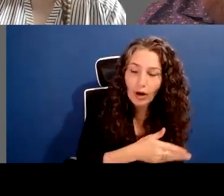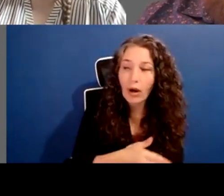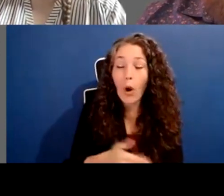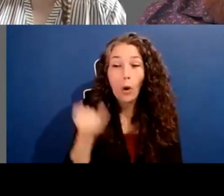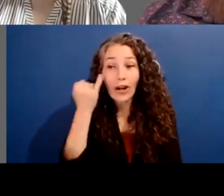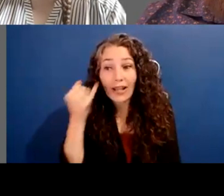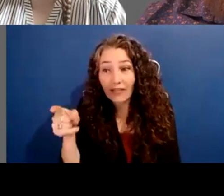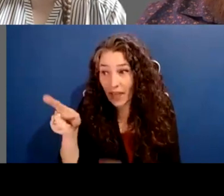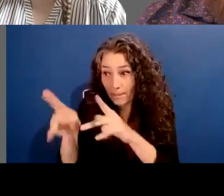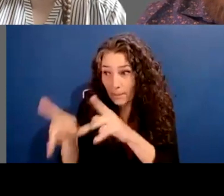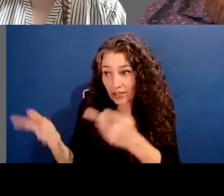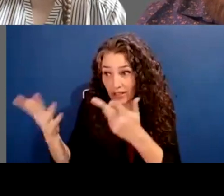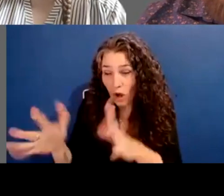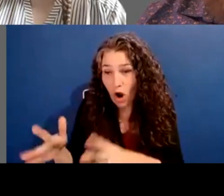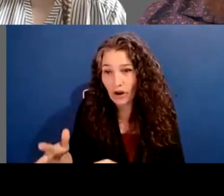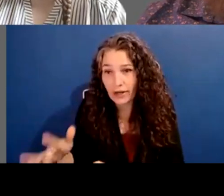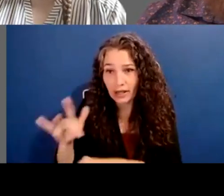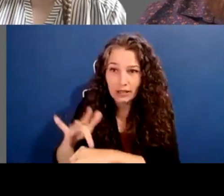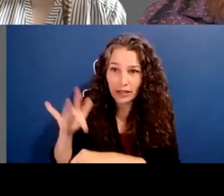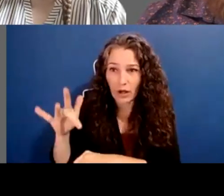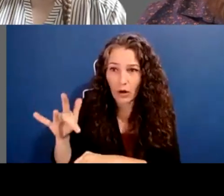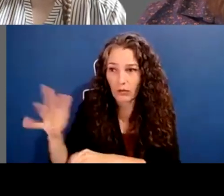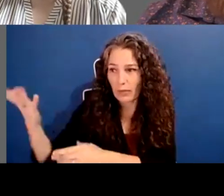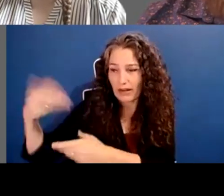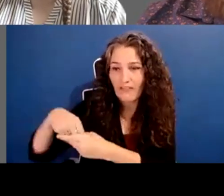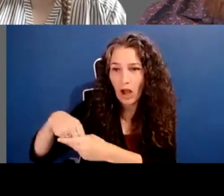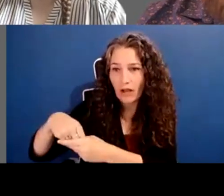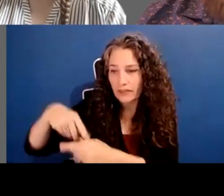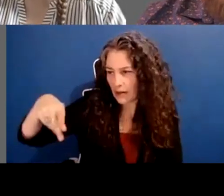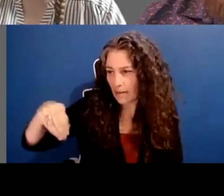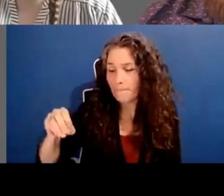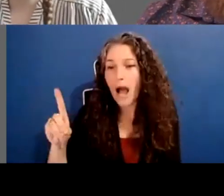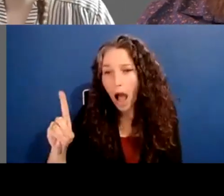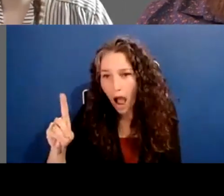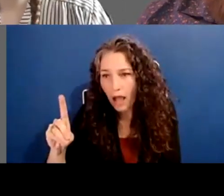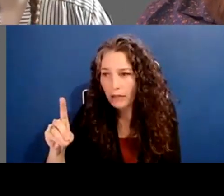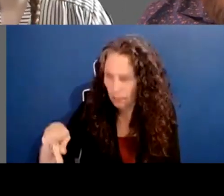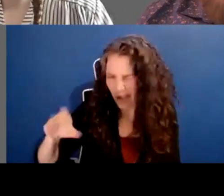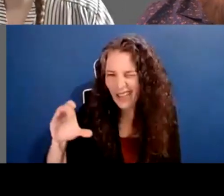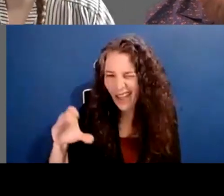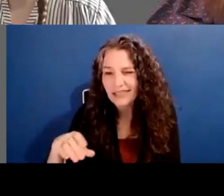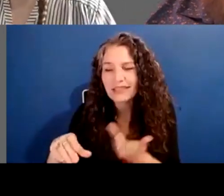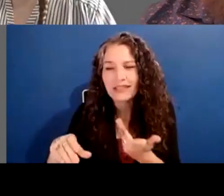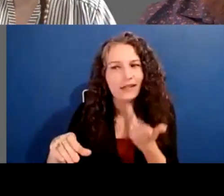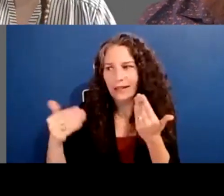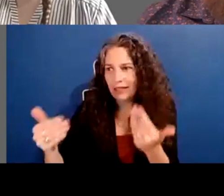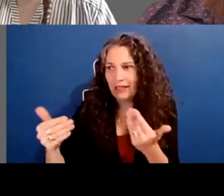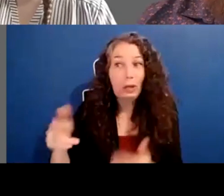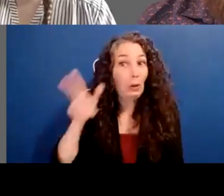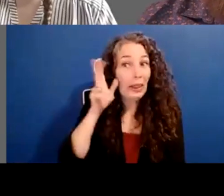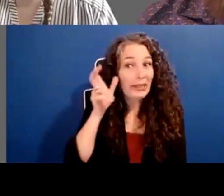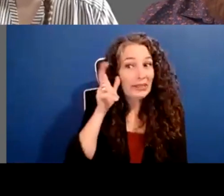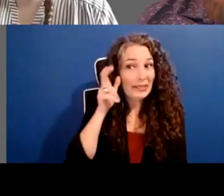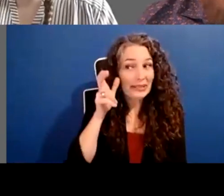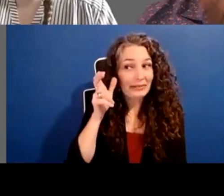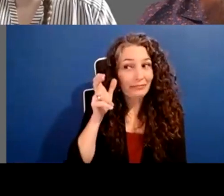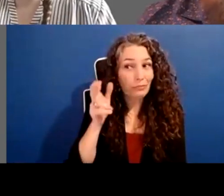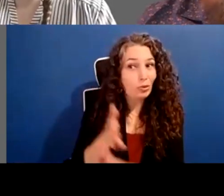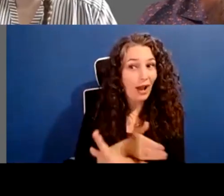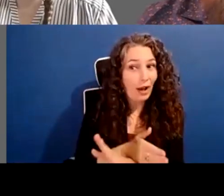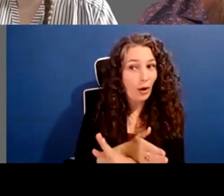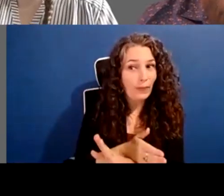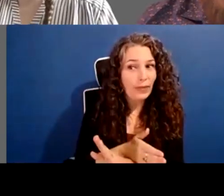podcasts. Because often, folks who are going to be interviewed regularly kind of have a few talking points that they've